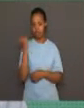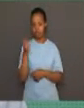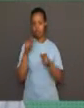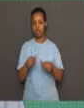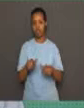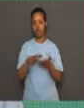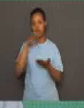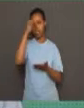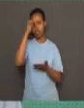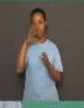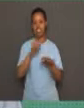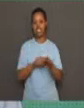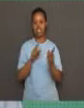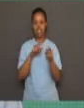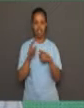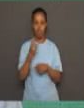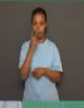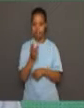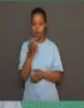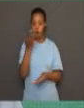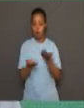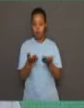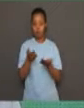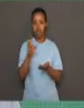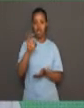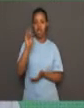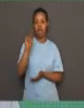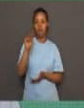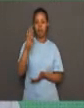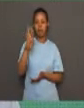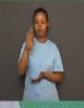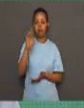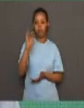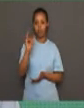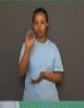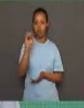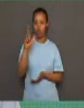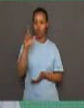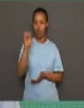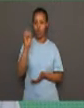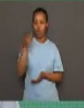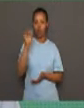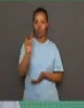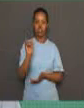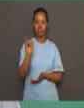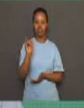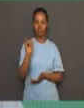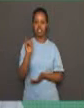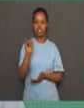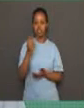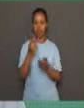we will learn how comparative embryology examines the similarities